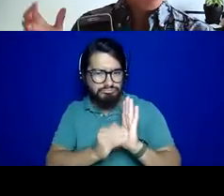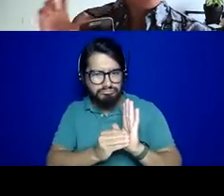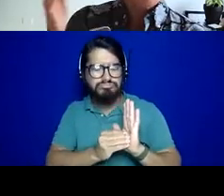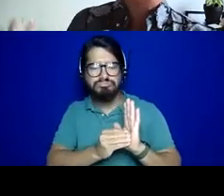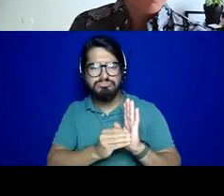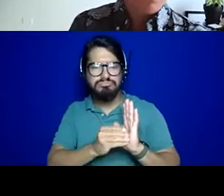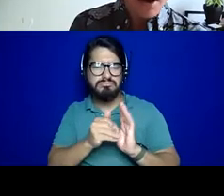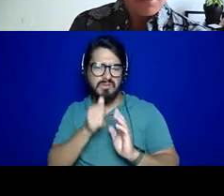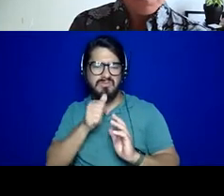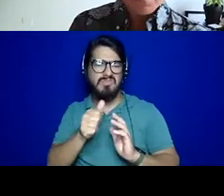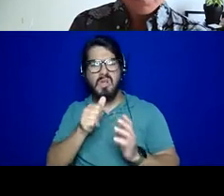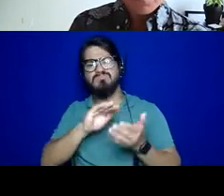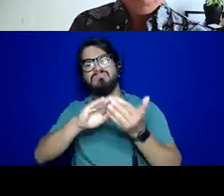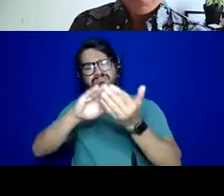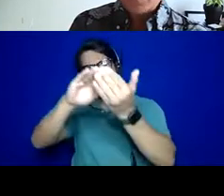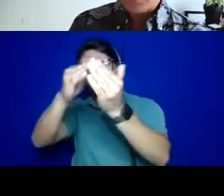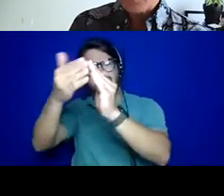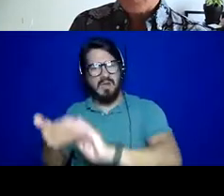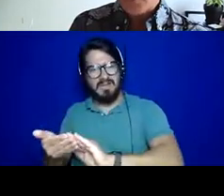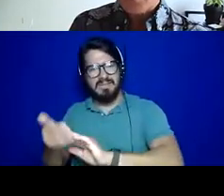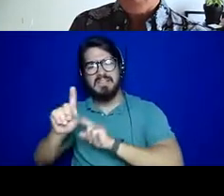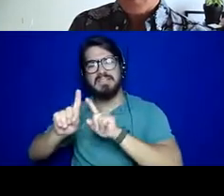It would turn it into a different kind of file.